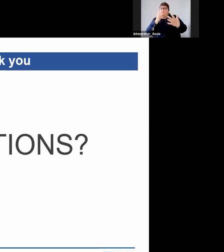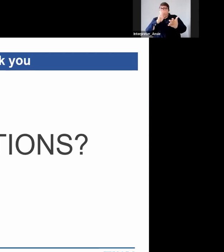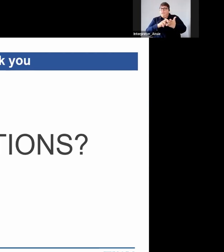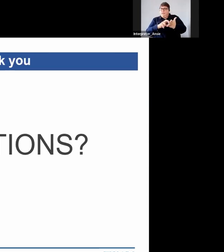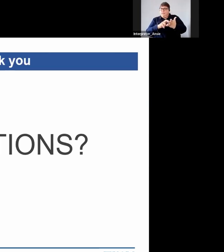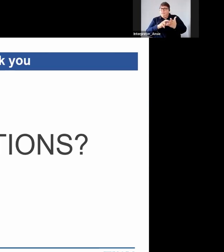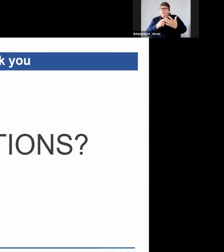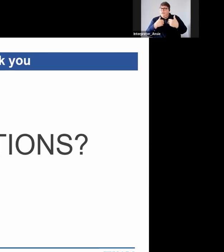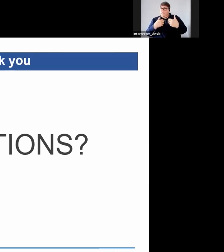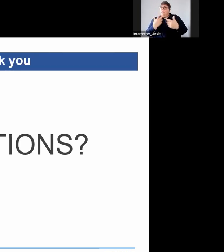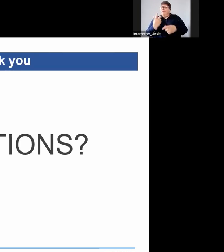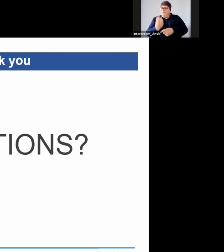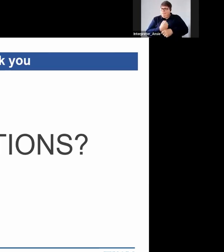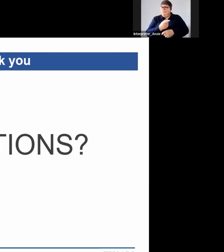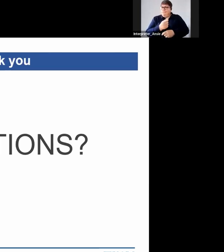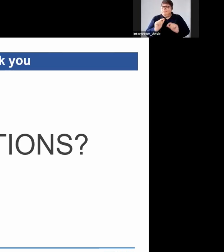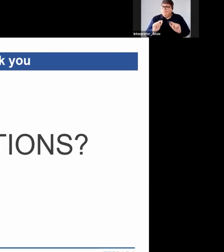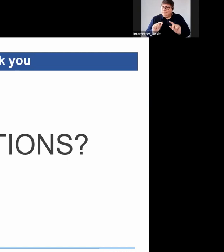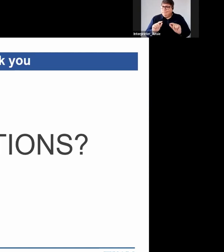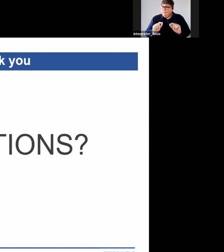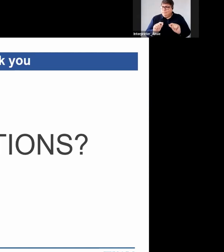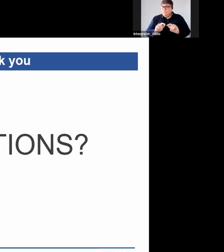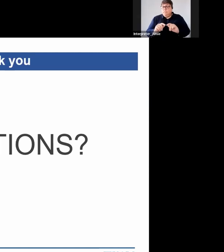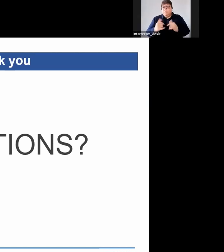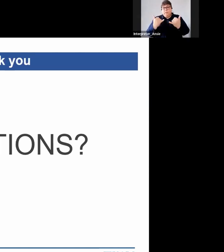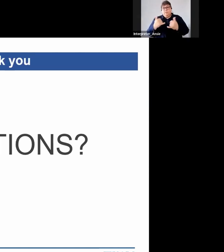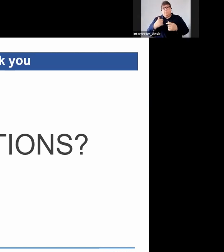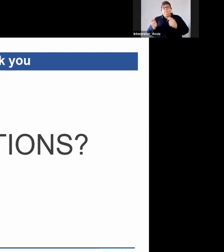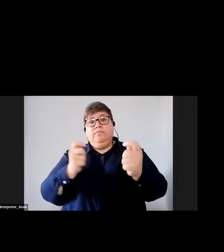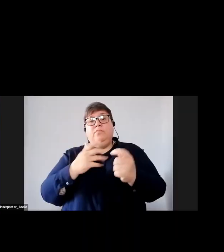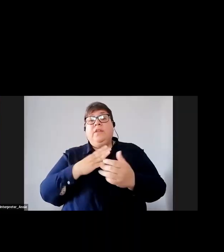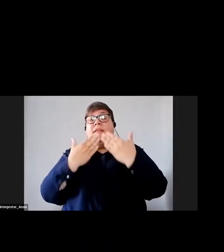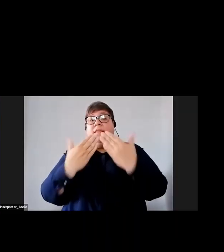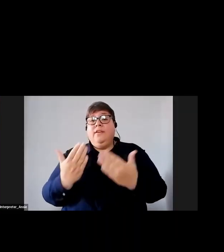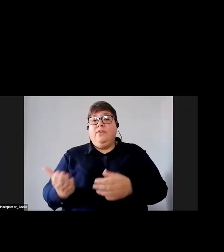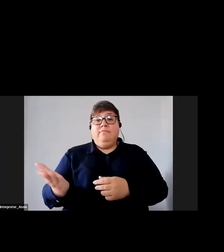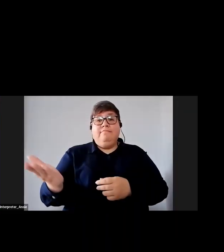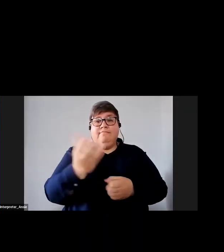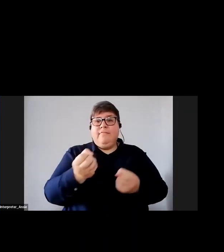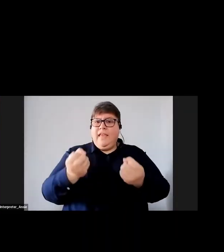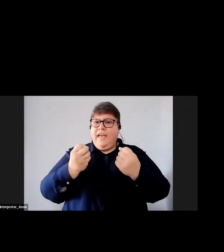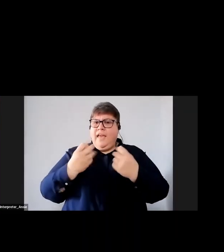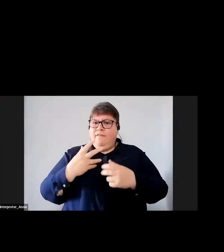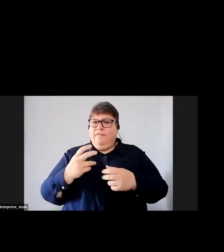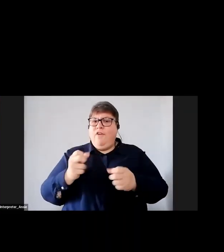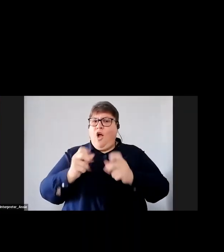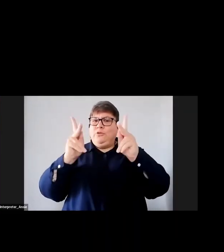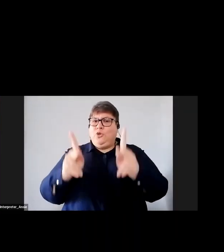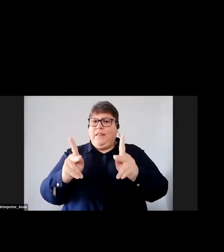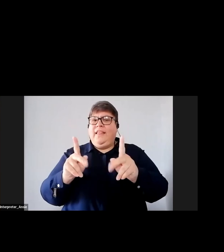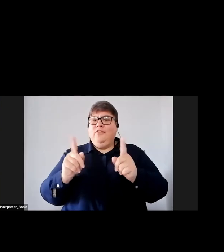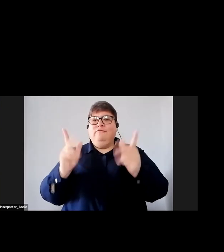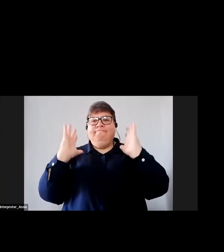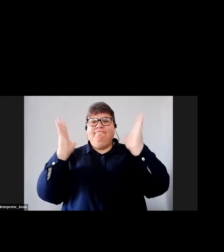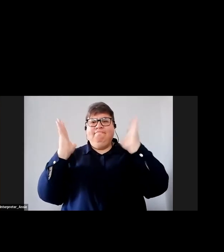should go about doing this so at this point in time I would like to thank you all for having given me an opportunity to present and